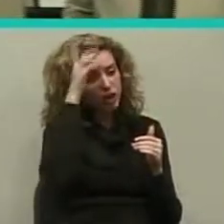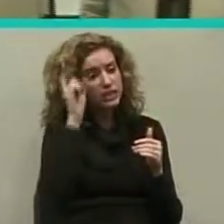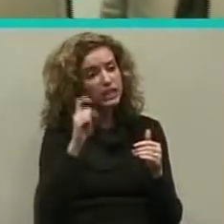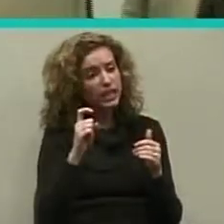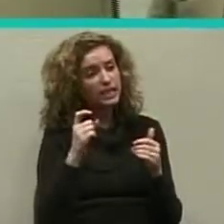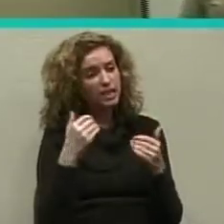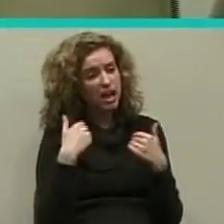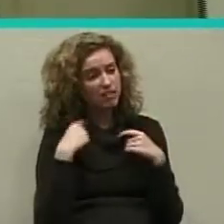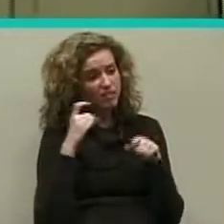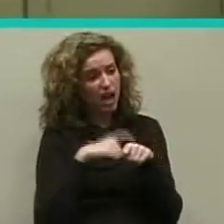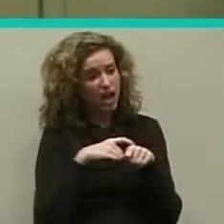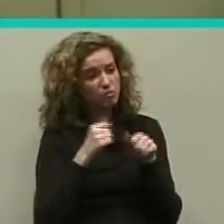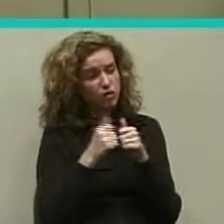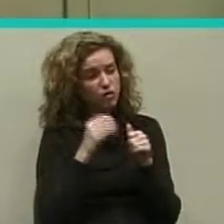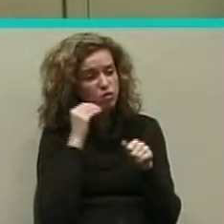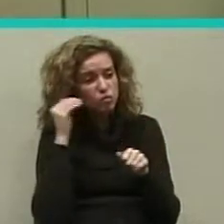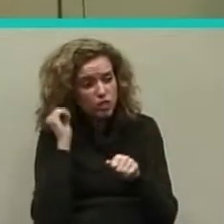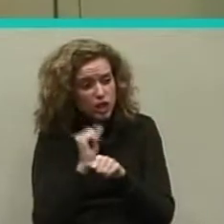with this kid on their homework?